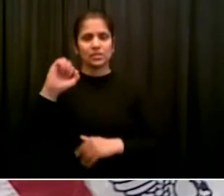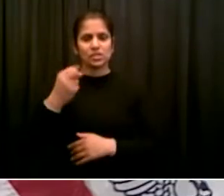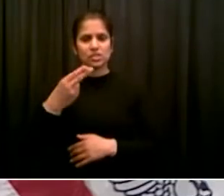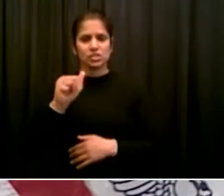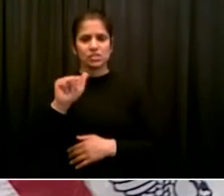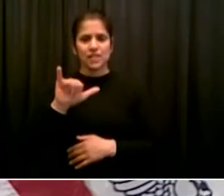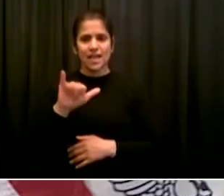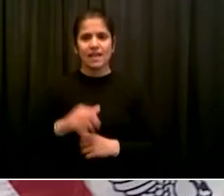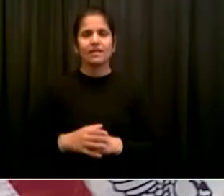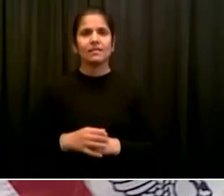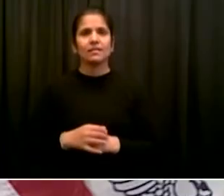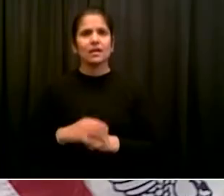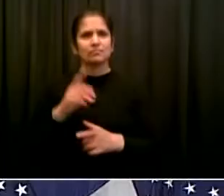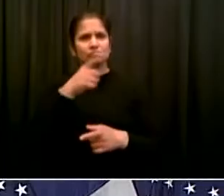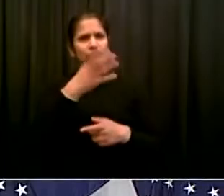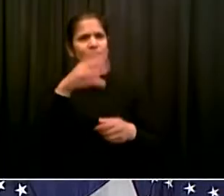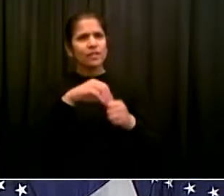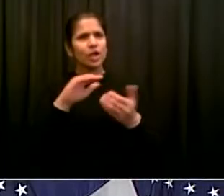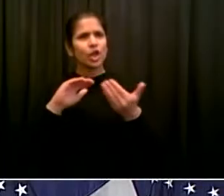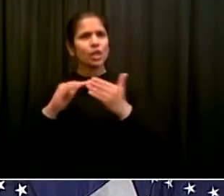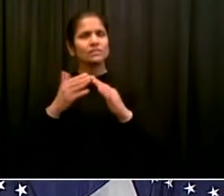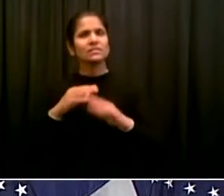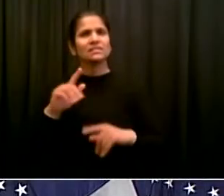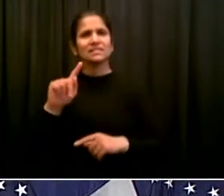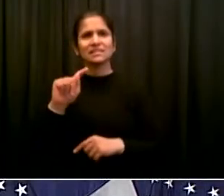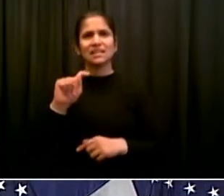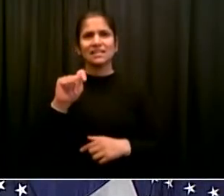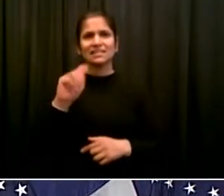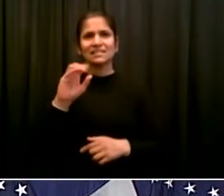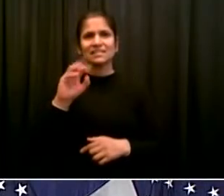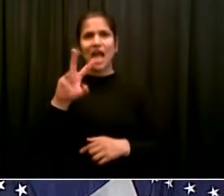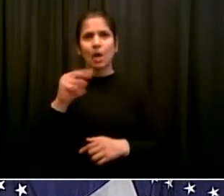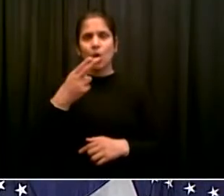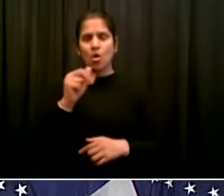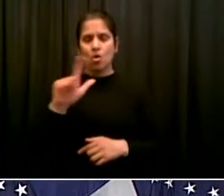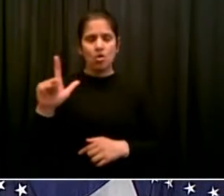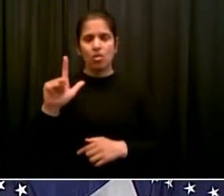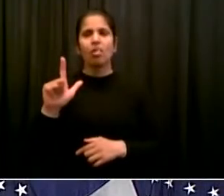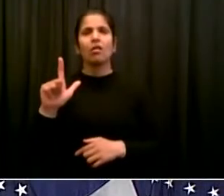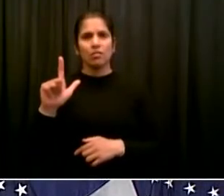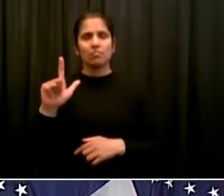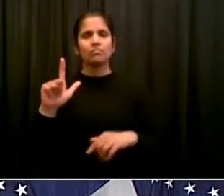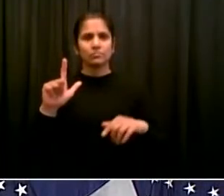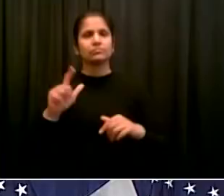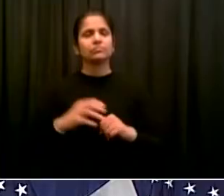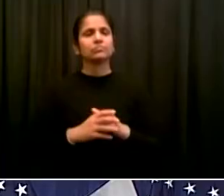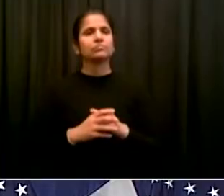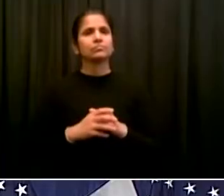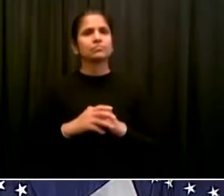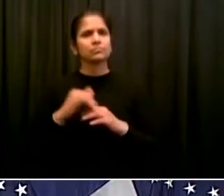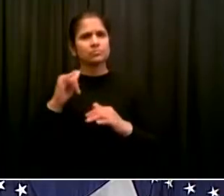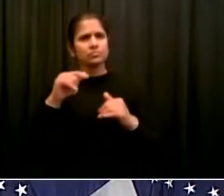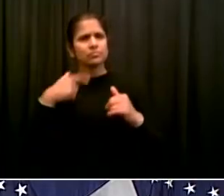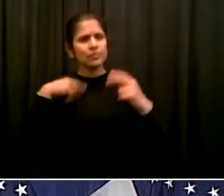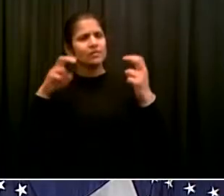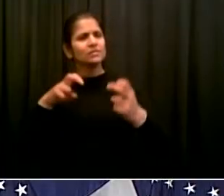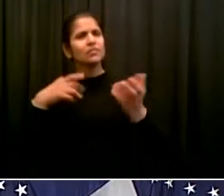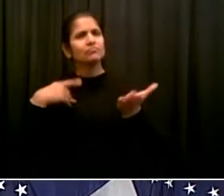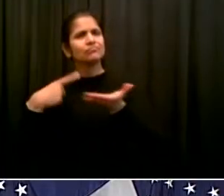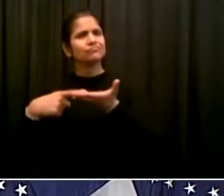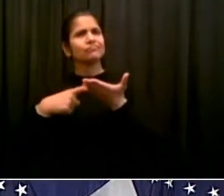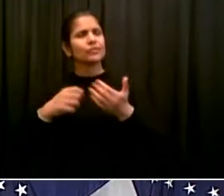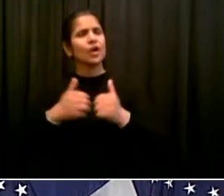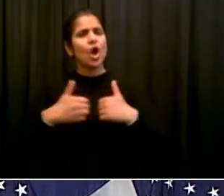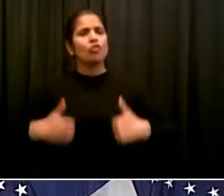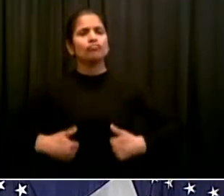halls for many months and with residents in different neighborhoods for sit-downs. What was your main